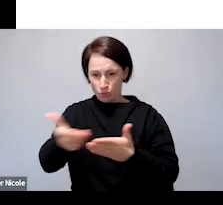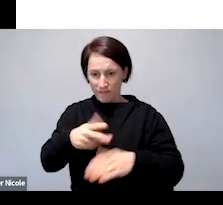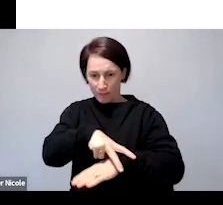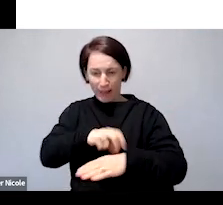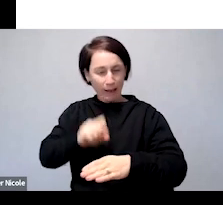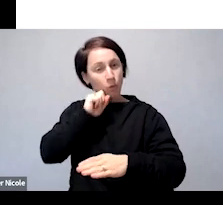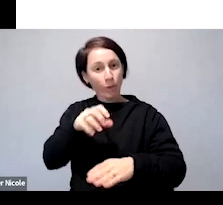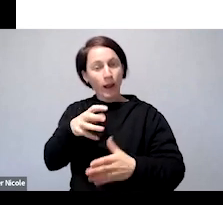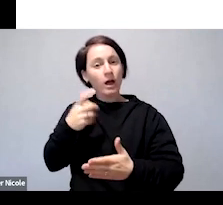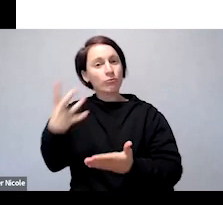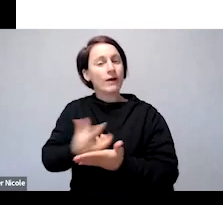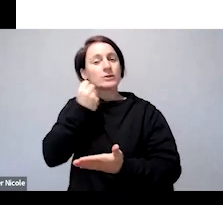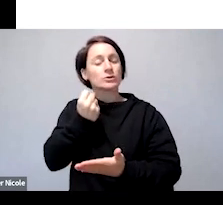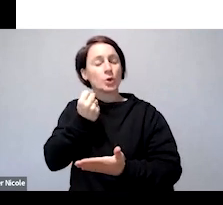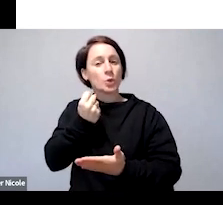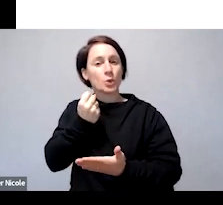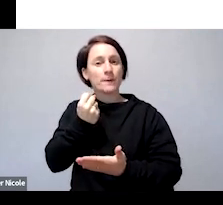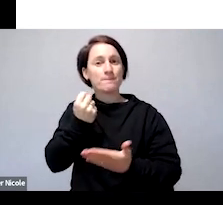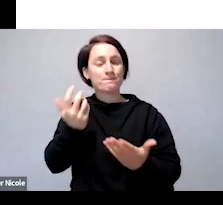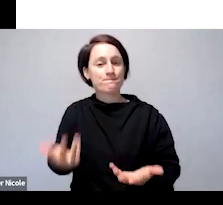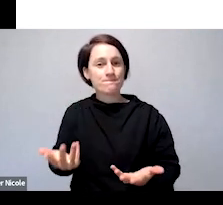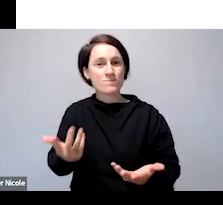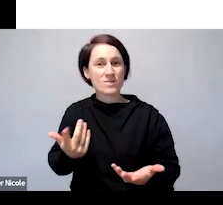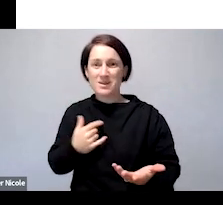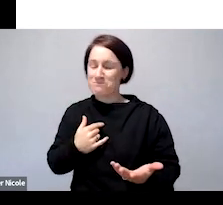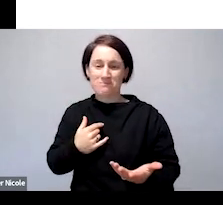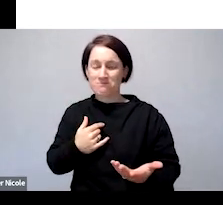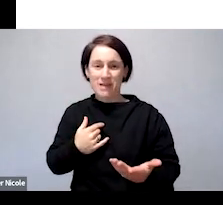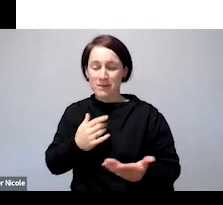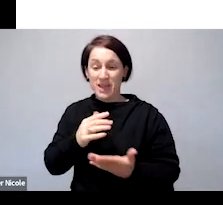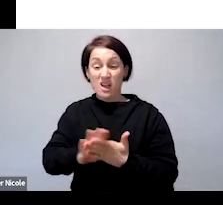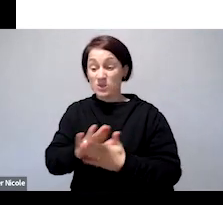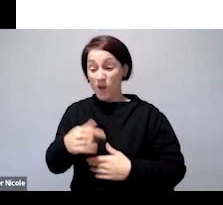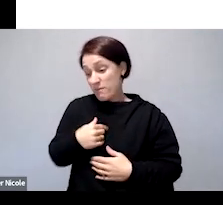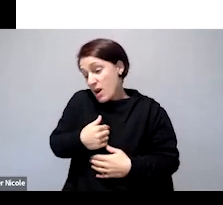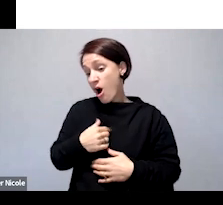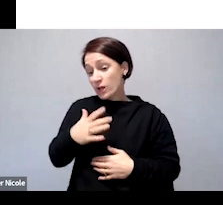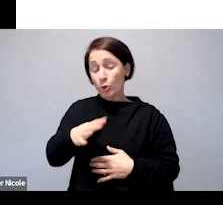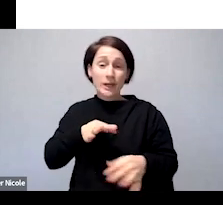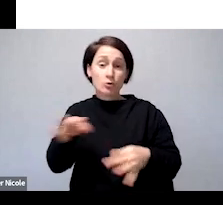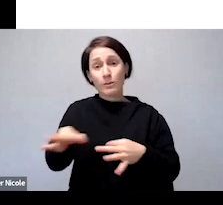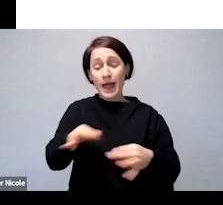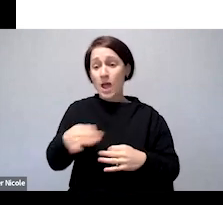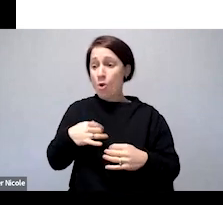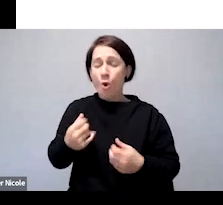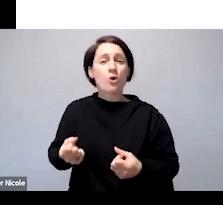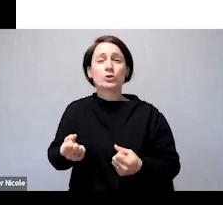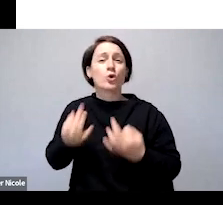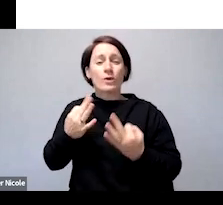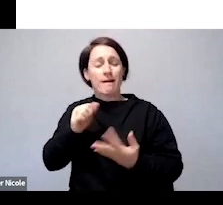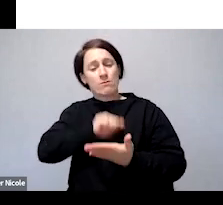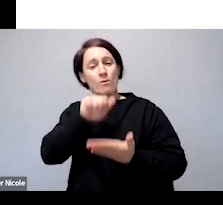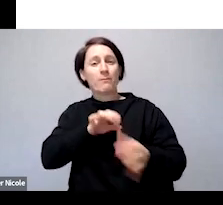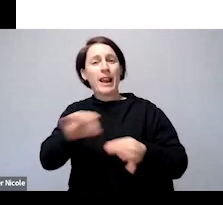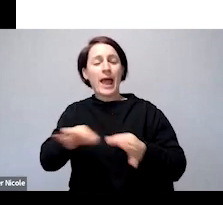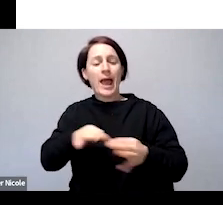able to rescue them, then it might lead to a lack of planning or an ineffective plan or an assumption that someone else